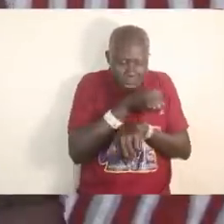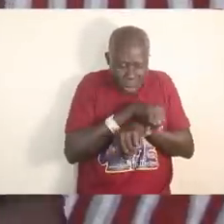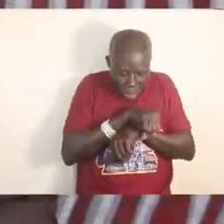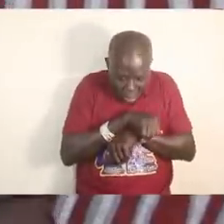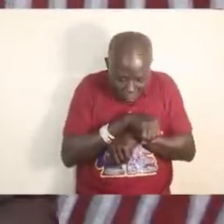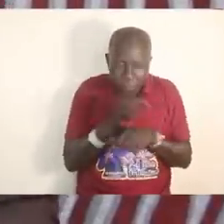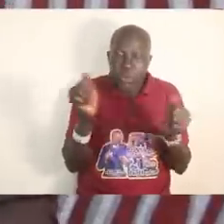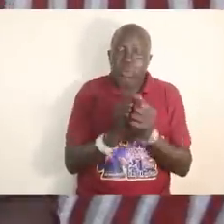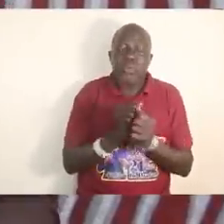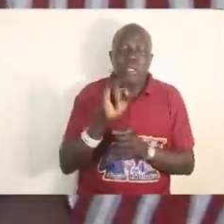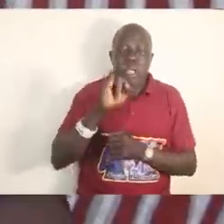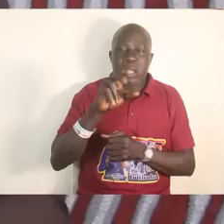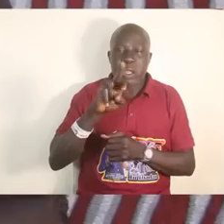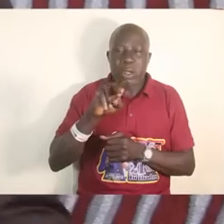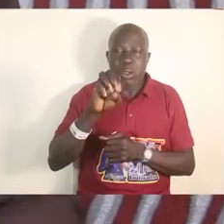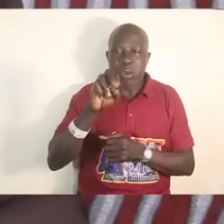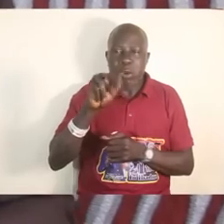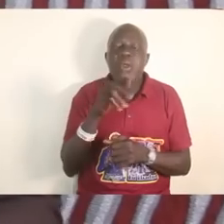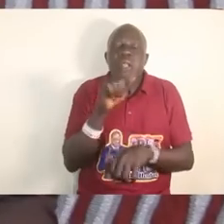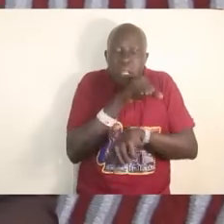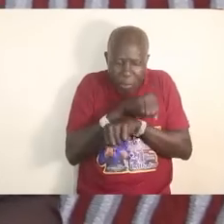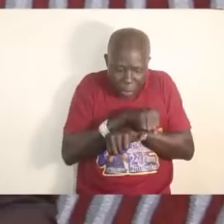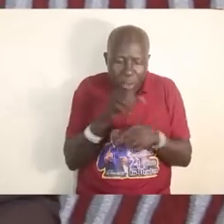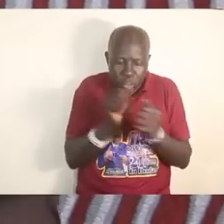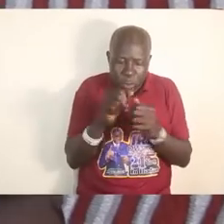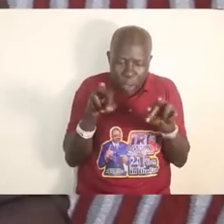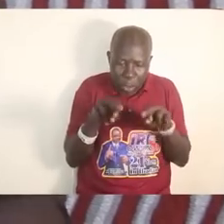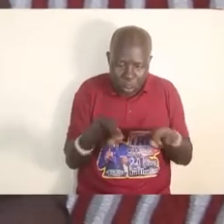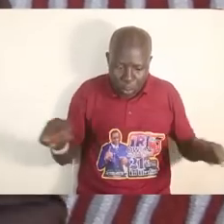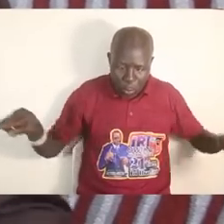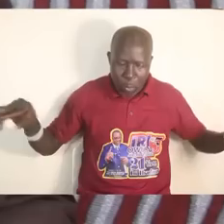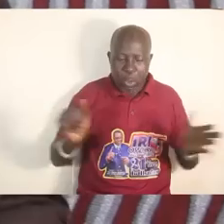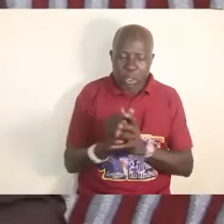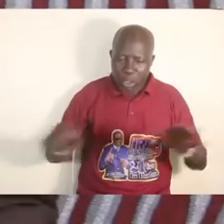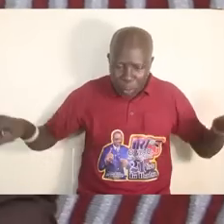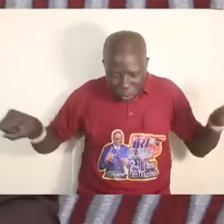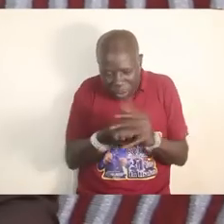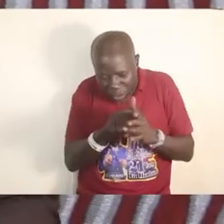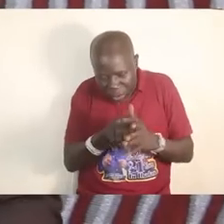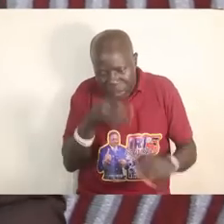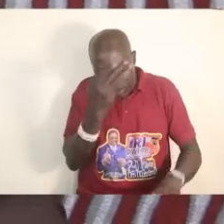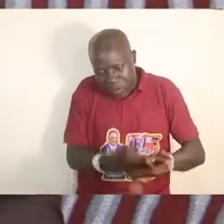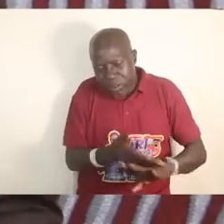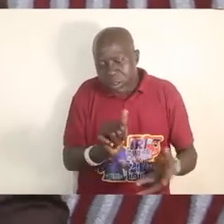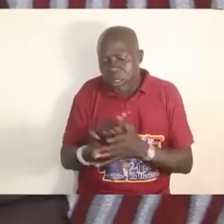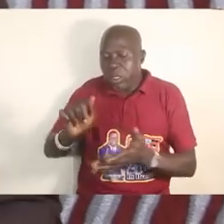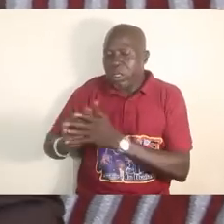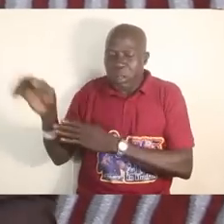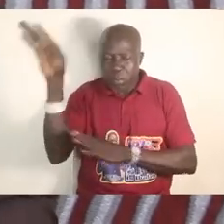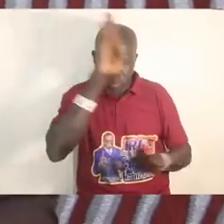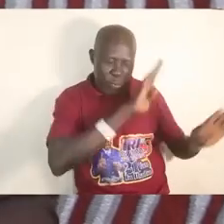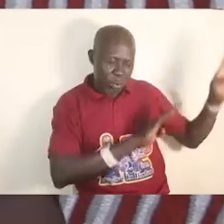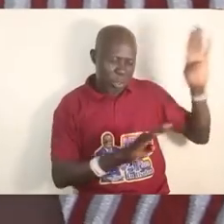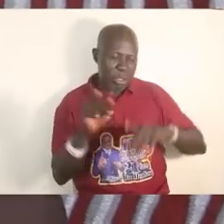yen? They were bound with iron. One day what pedu oku? They were bound with rope. What ti woman le? They were shot. What power on you? They